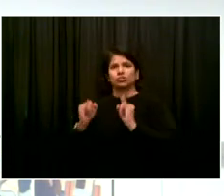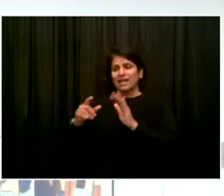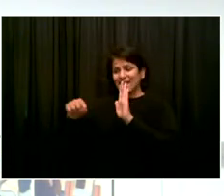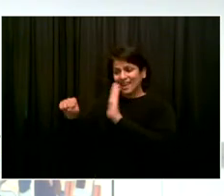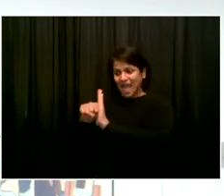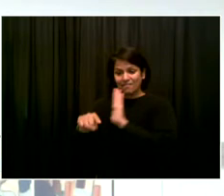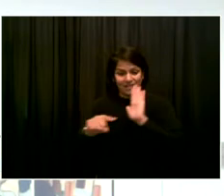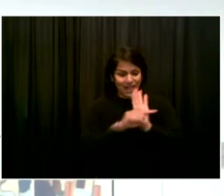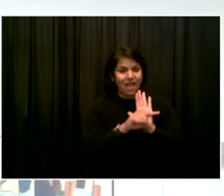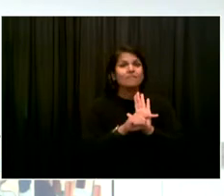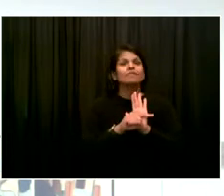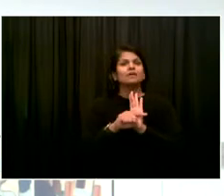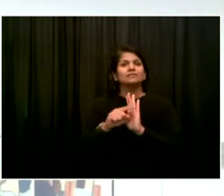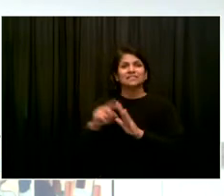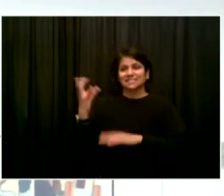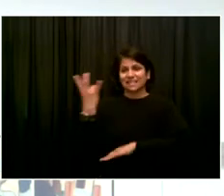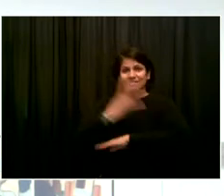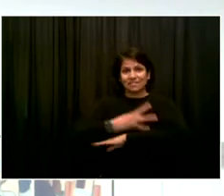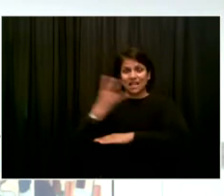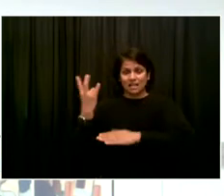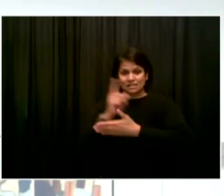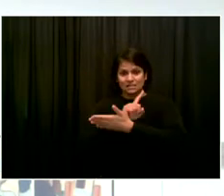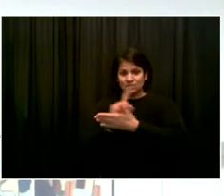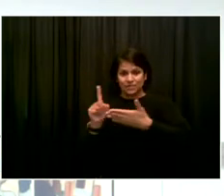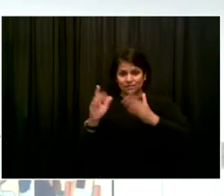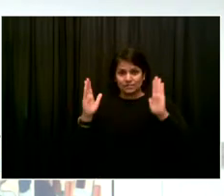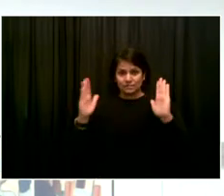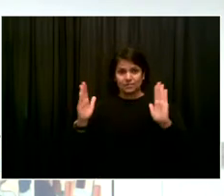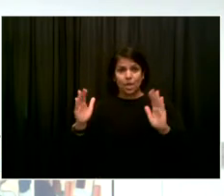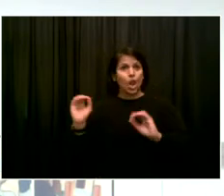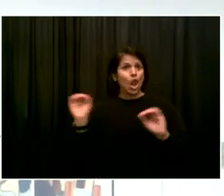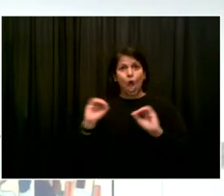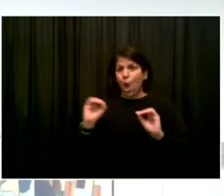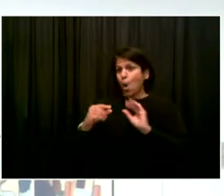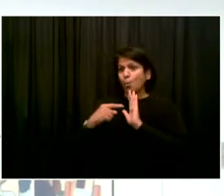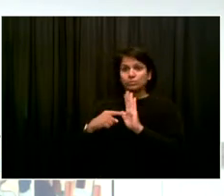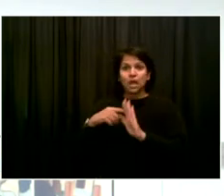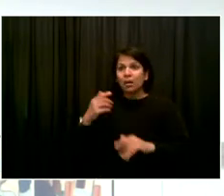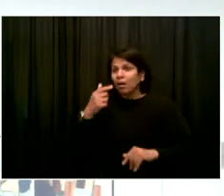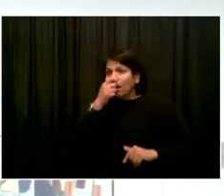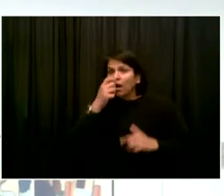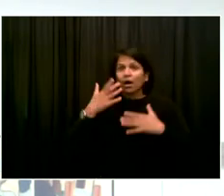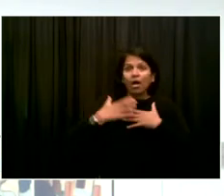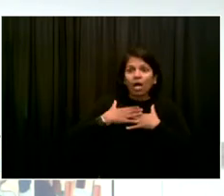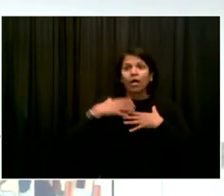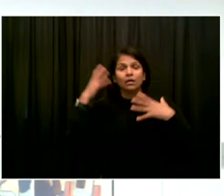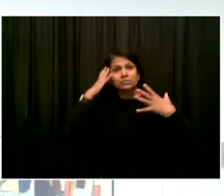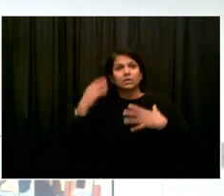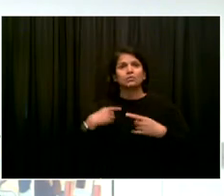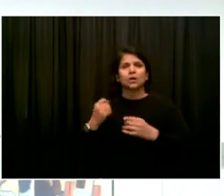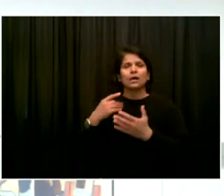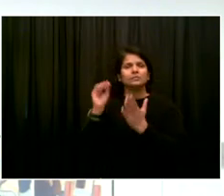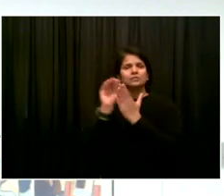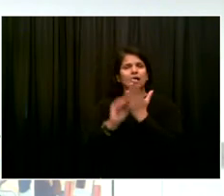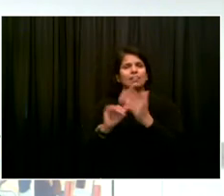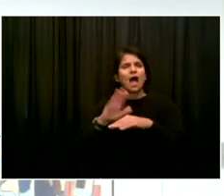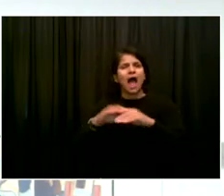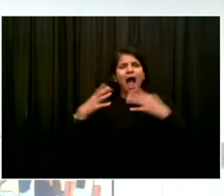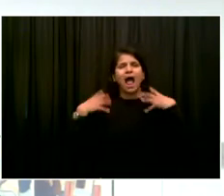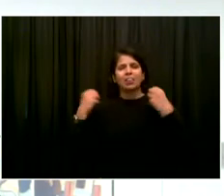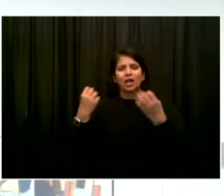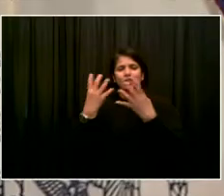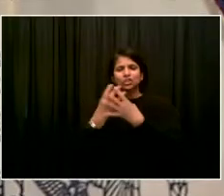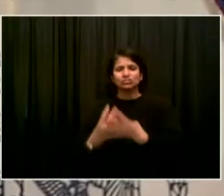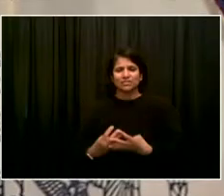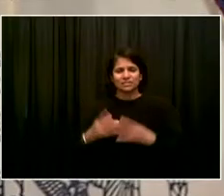course remain asymptomatic, and all of that will be ascertained based on the health screening process. Thank you.